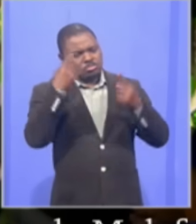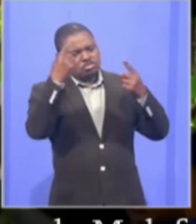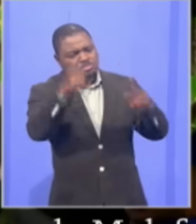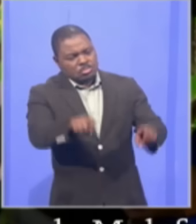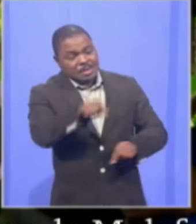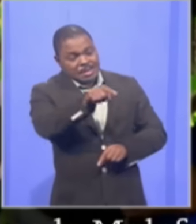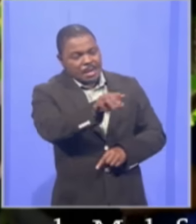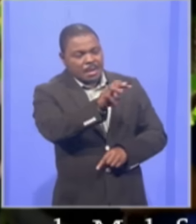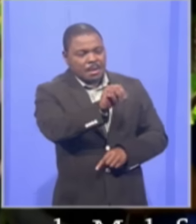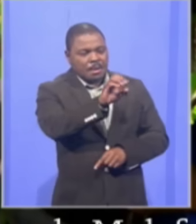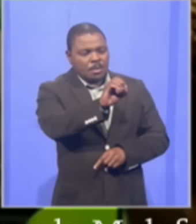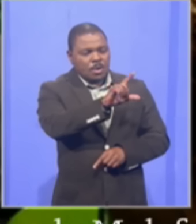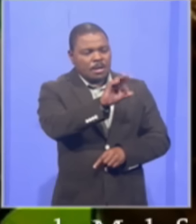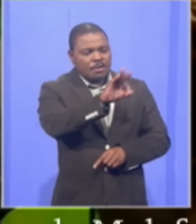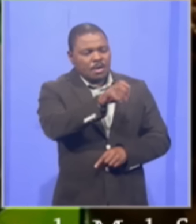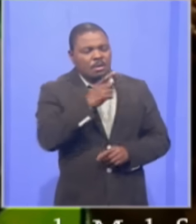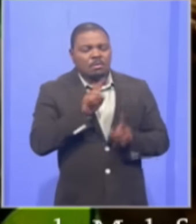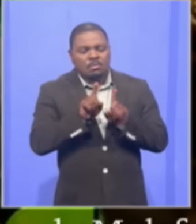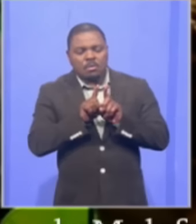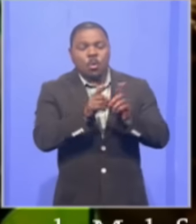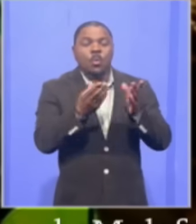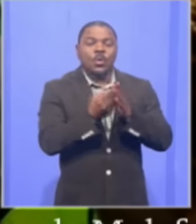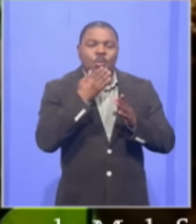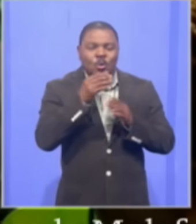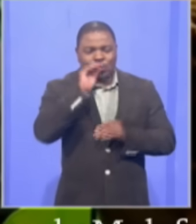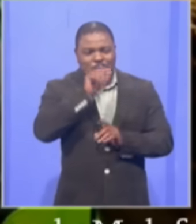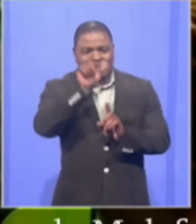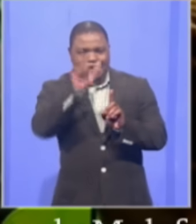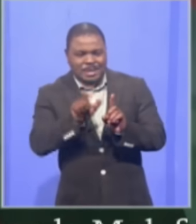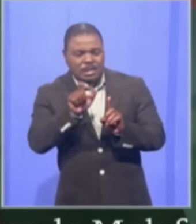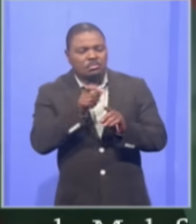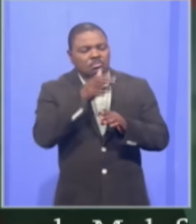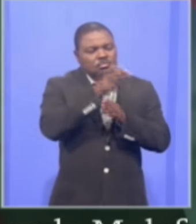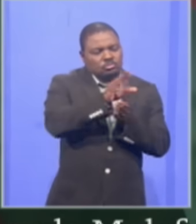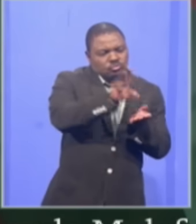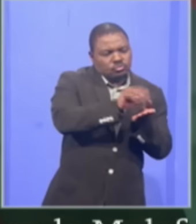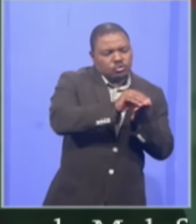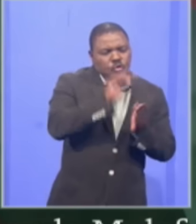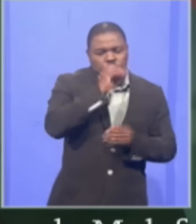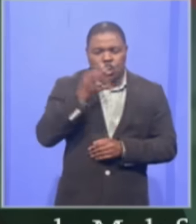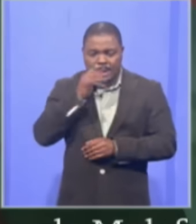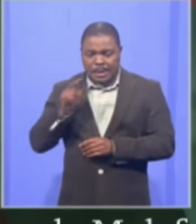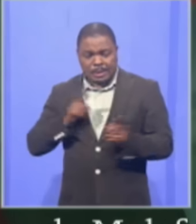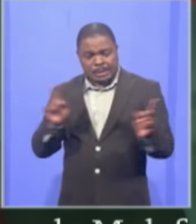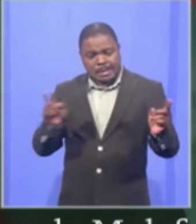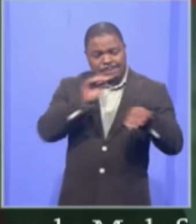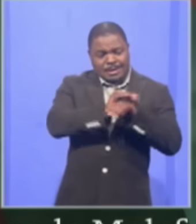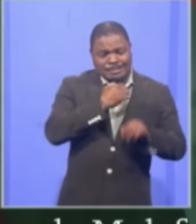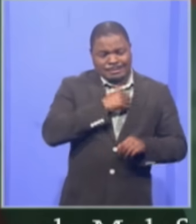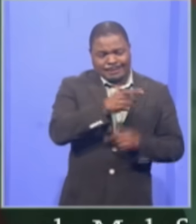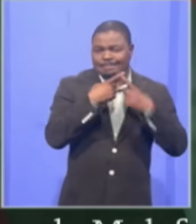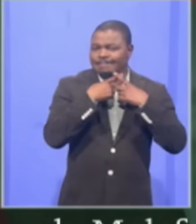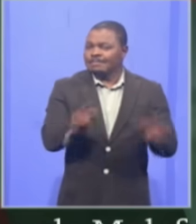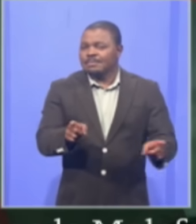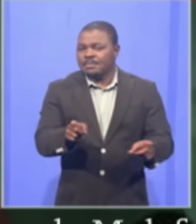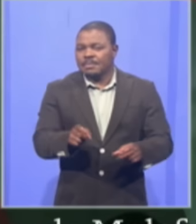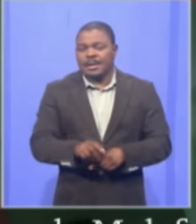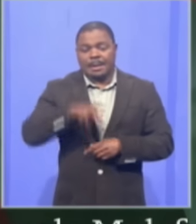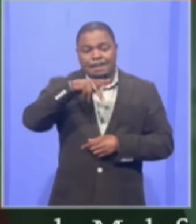sa puisano dipakeng tsa hae le molefe eo a hlapantseng hore ha bantshane seinong. Mopresidente wa